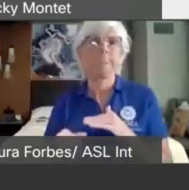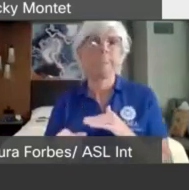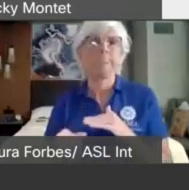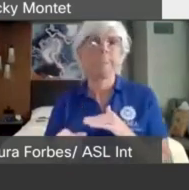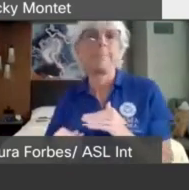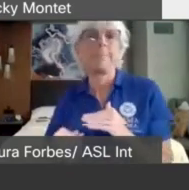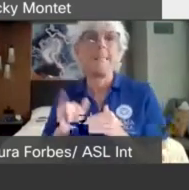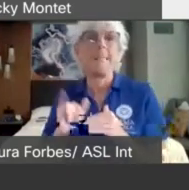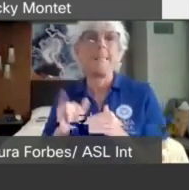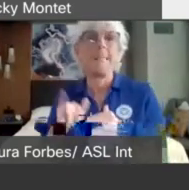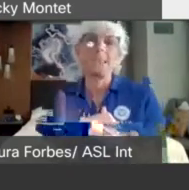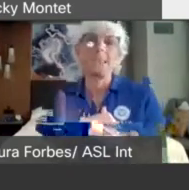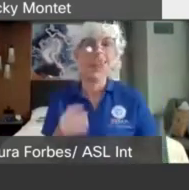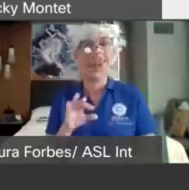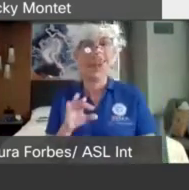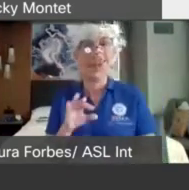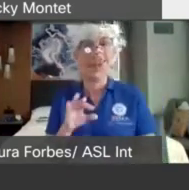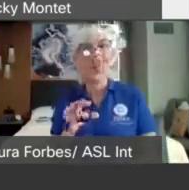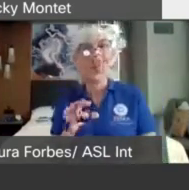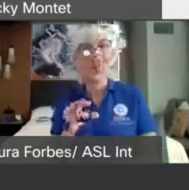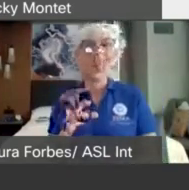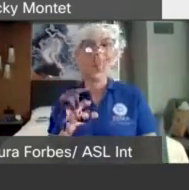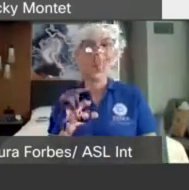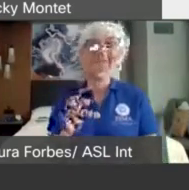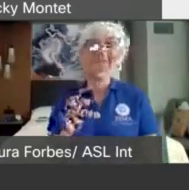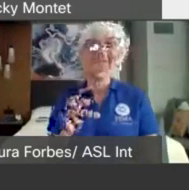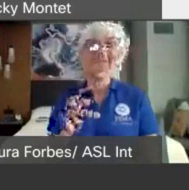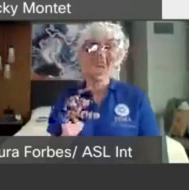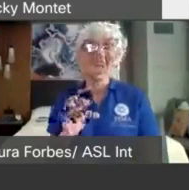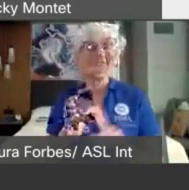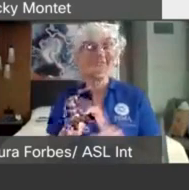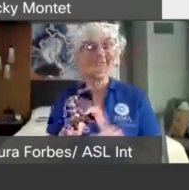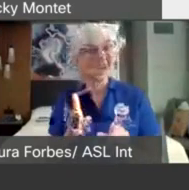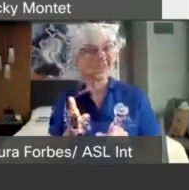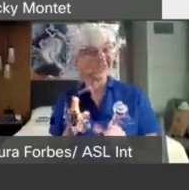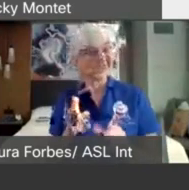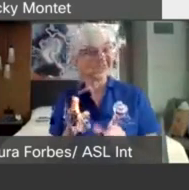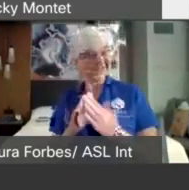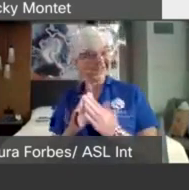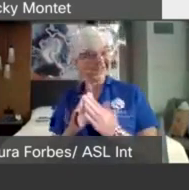That might be a FEMA question, but let me just start from the city parish point of view.